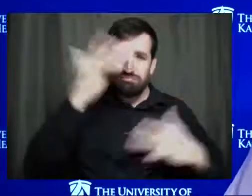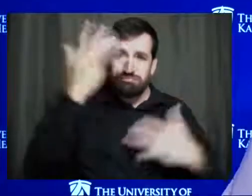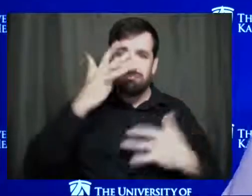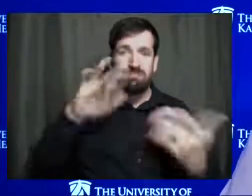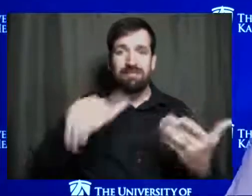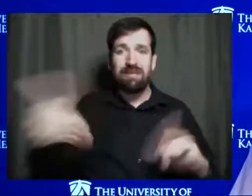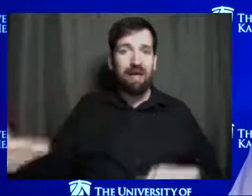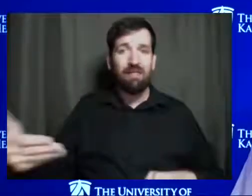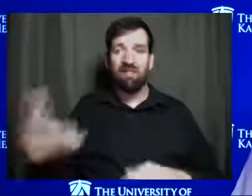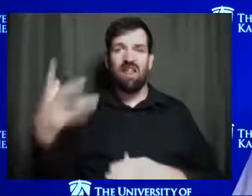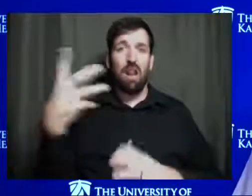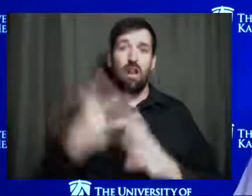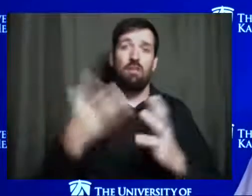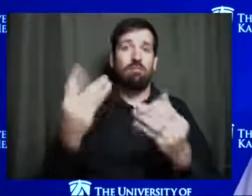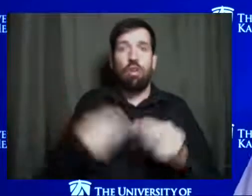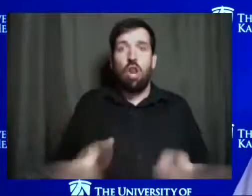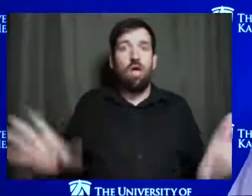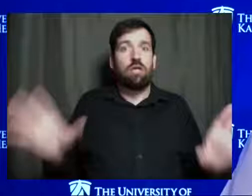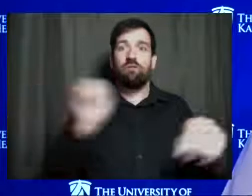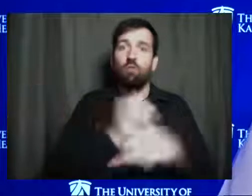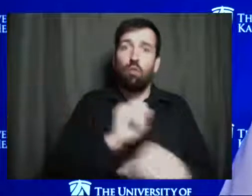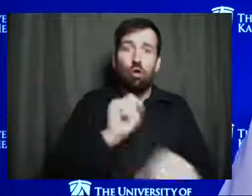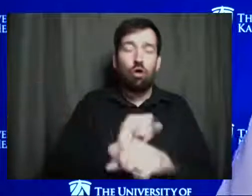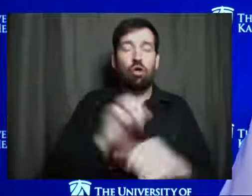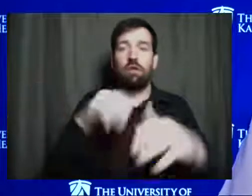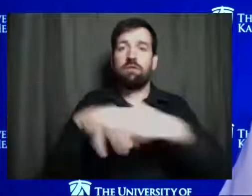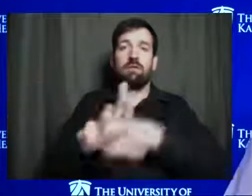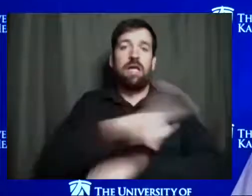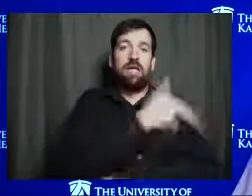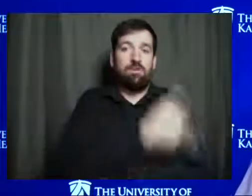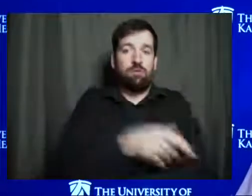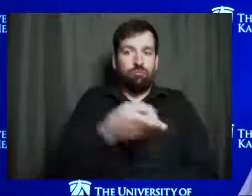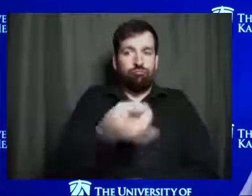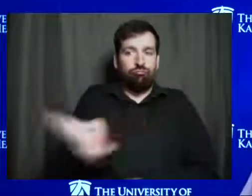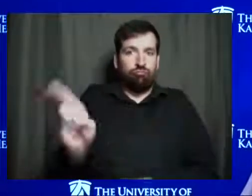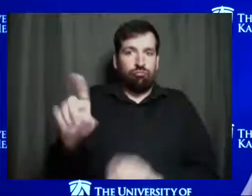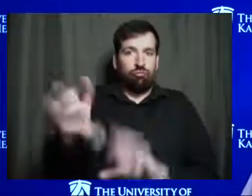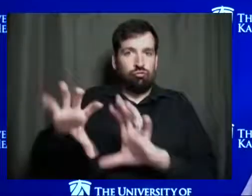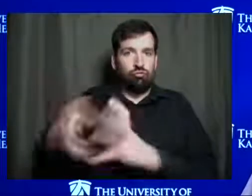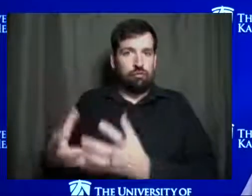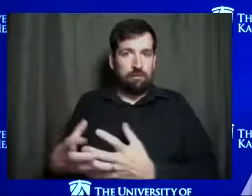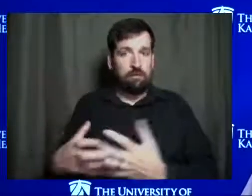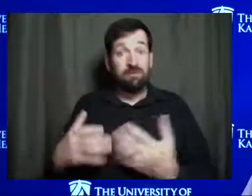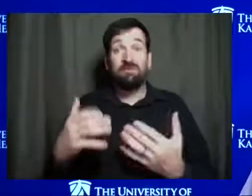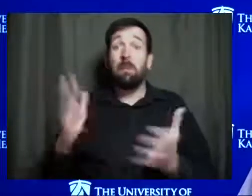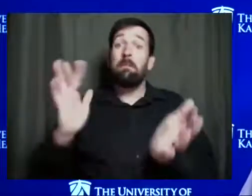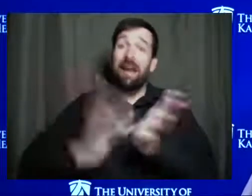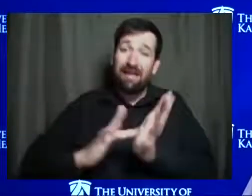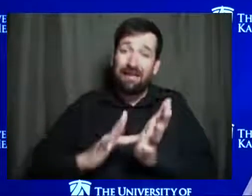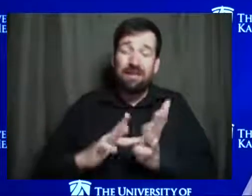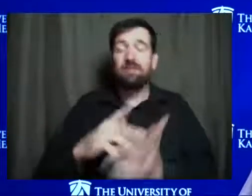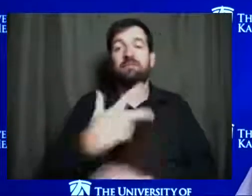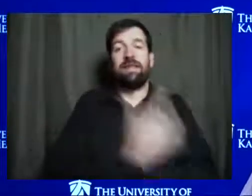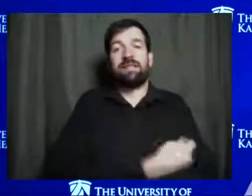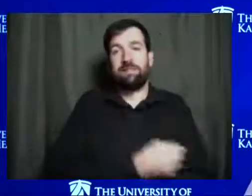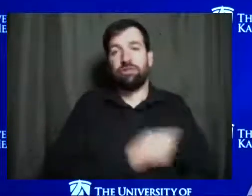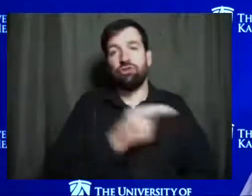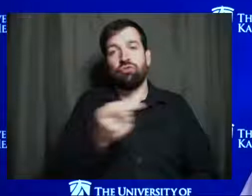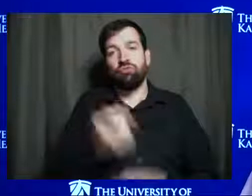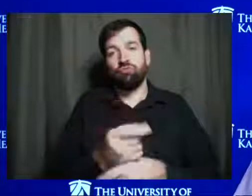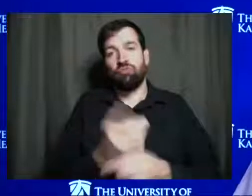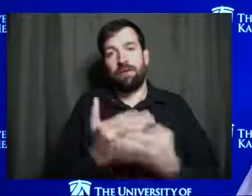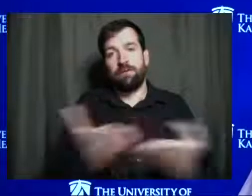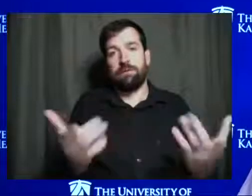of work, hospitalization, all that stuff. So again, we know that medically the vaccination is the right thing to do to keep people